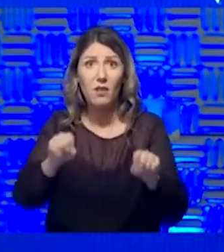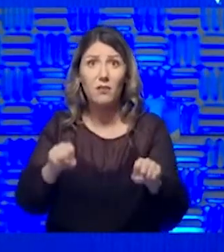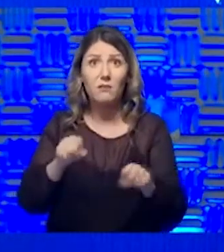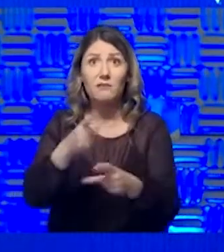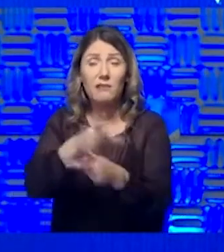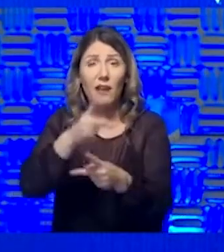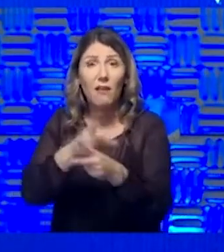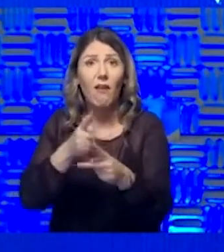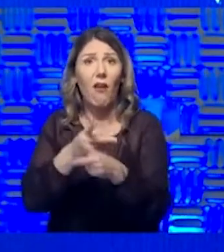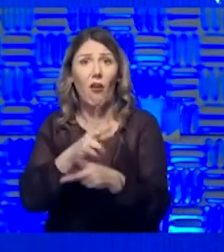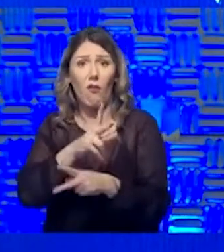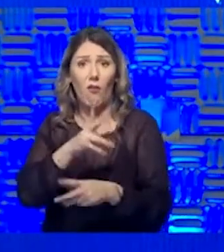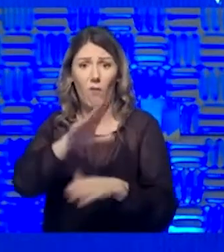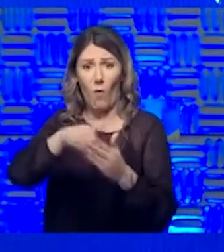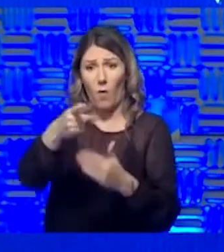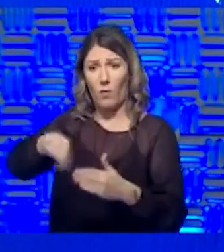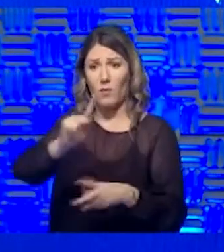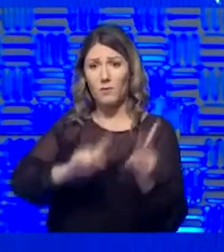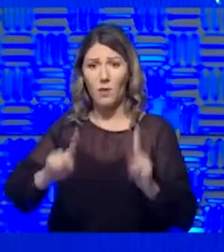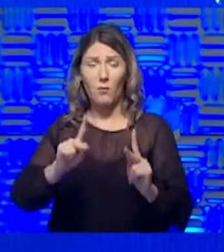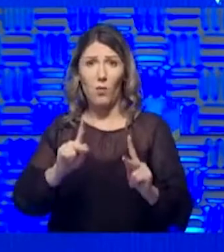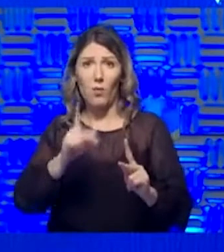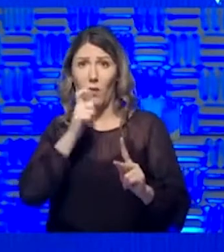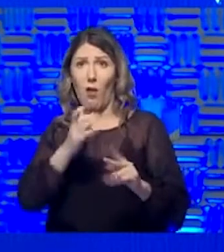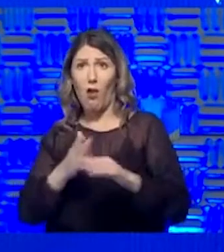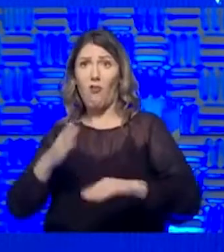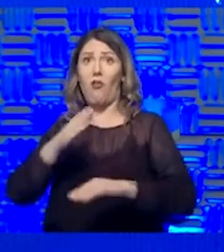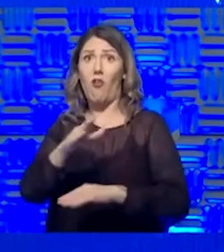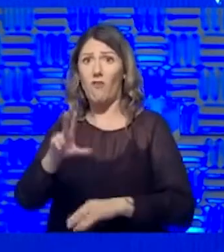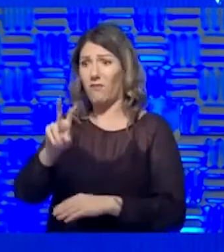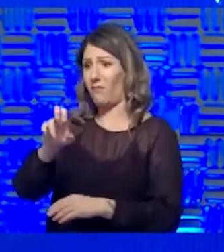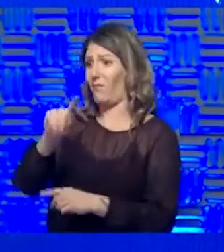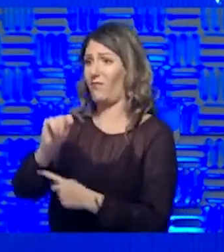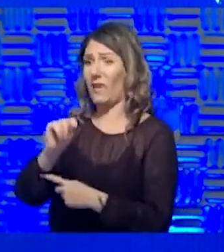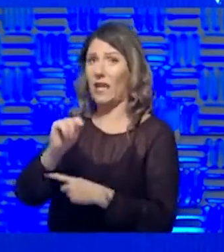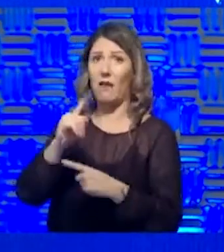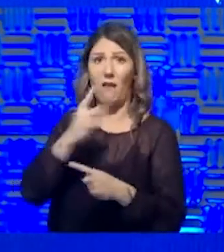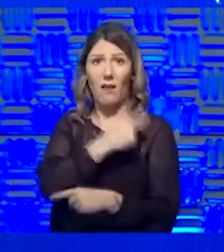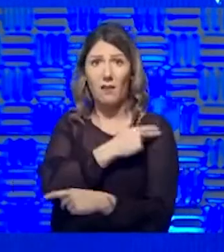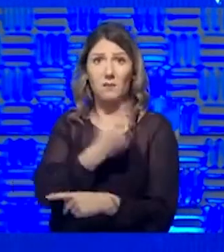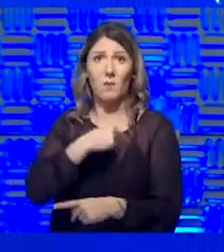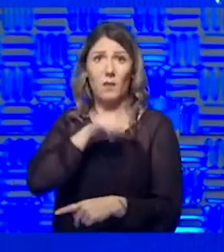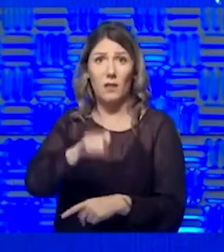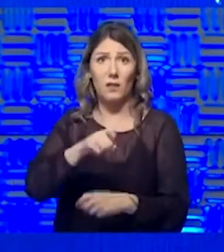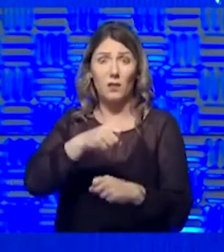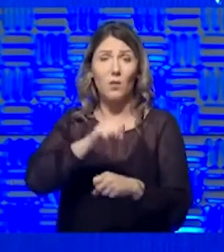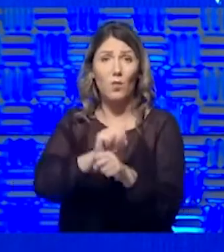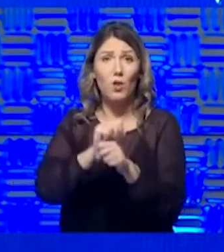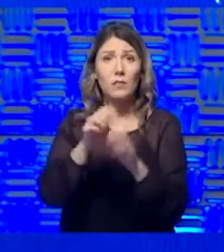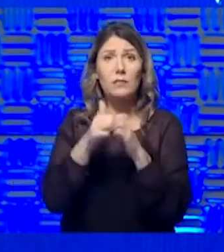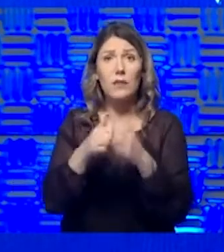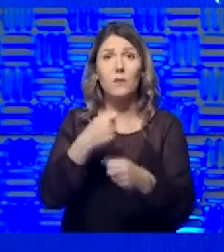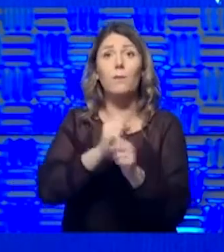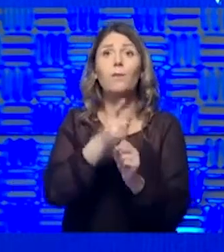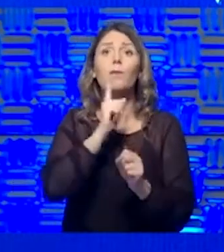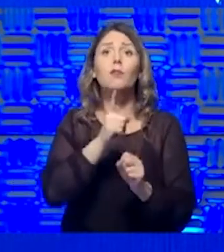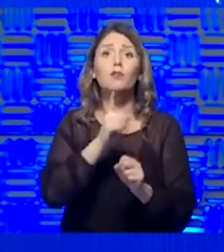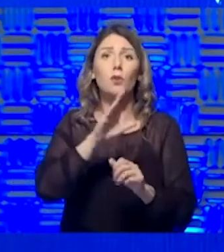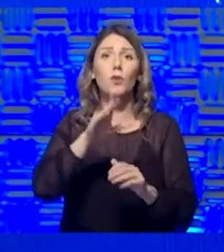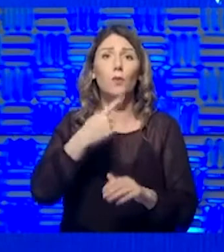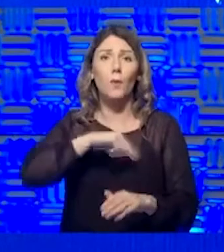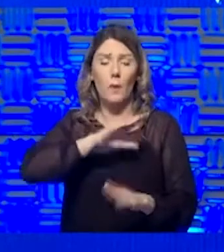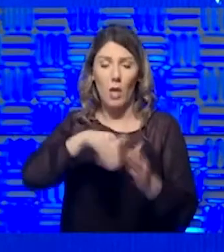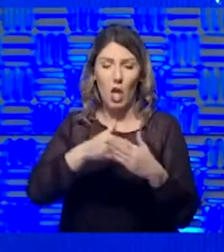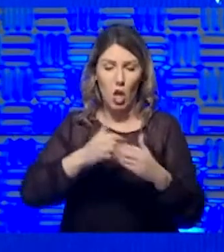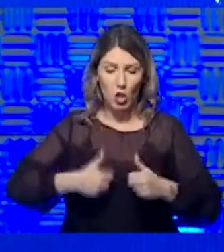not an overbedded community as we once were. So we really have to work together to make sure that we can all survive,